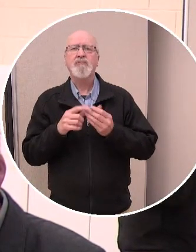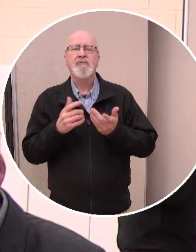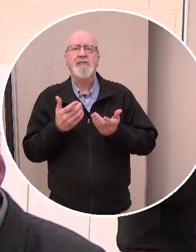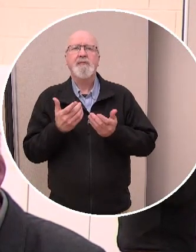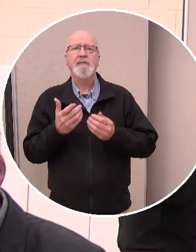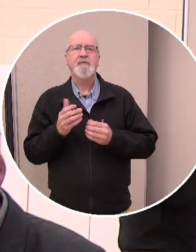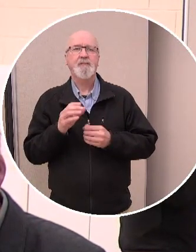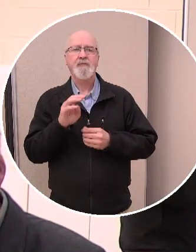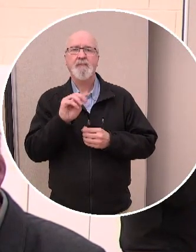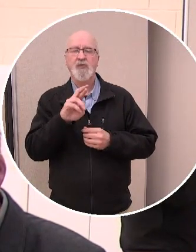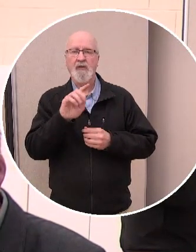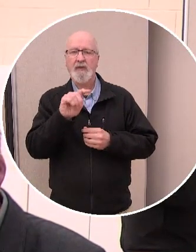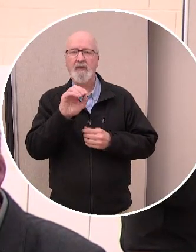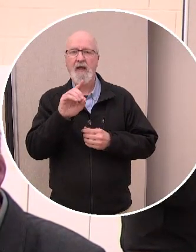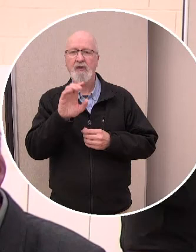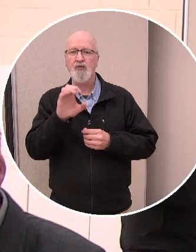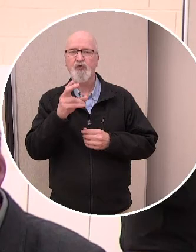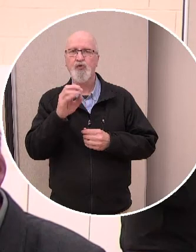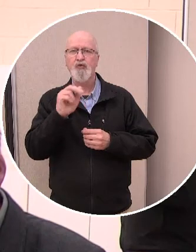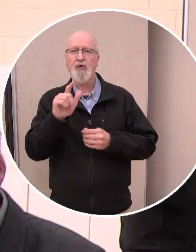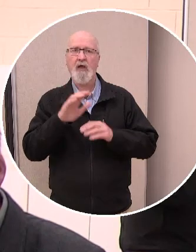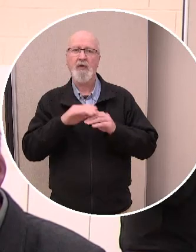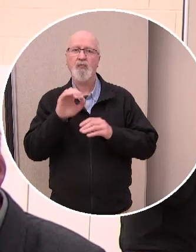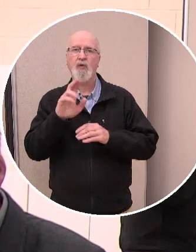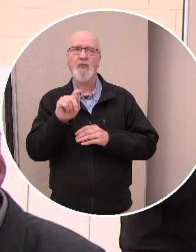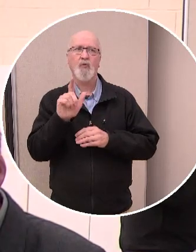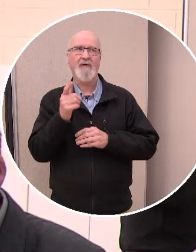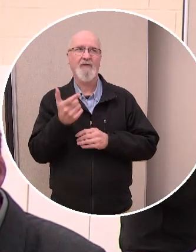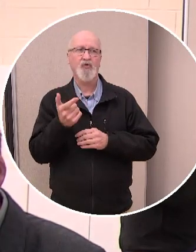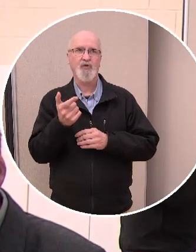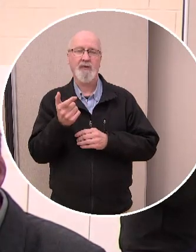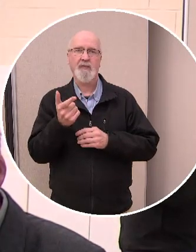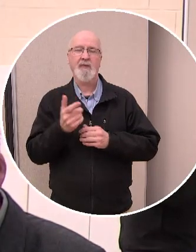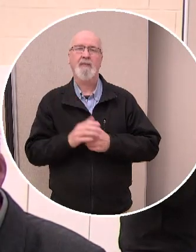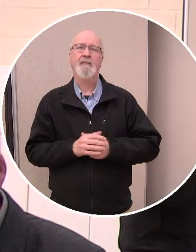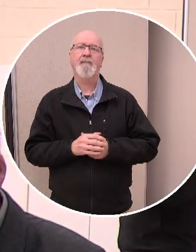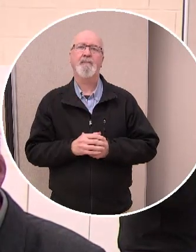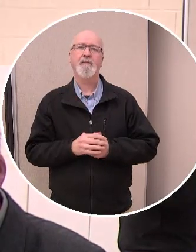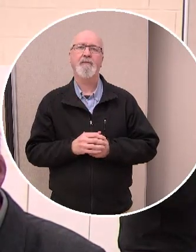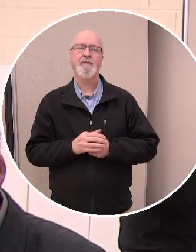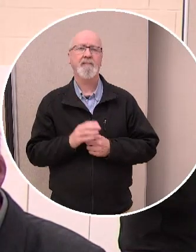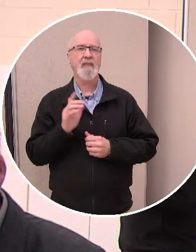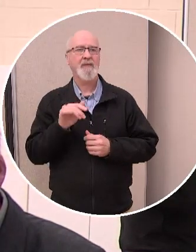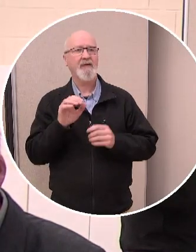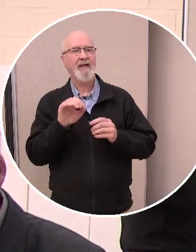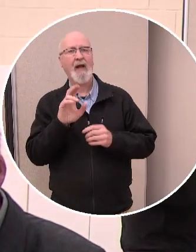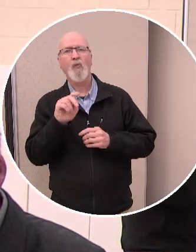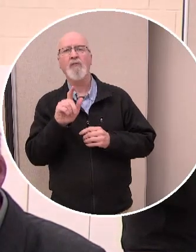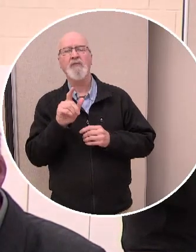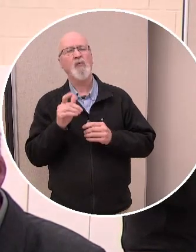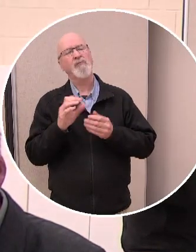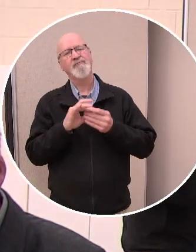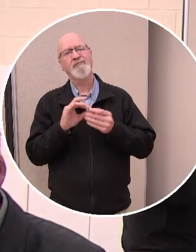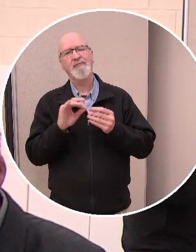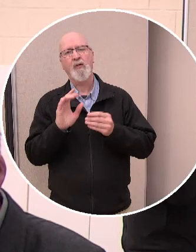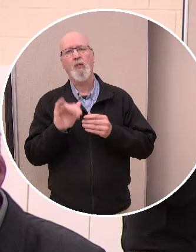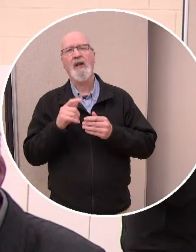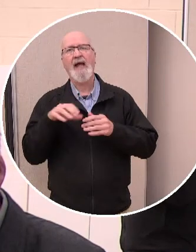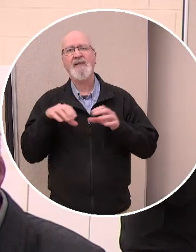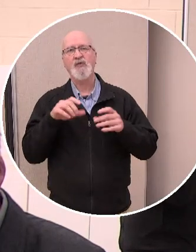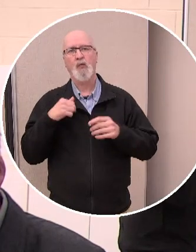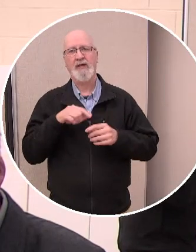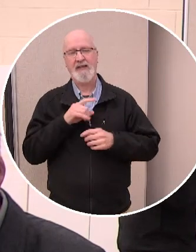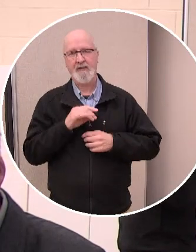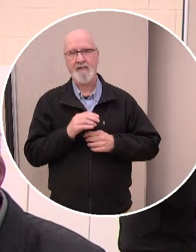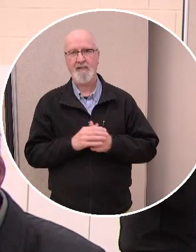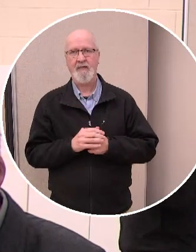to Mr. Todd Churchill on October 21st. There's a great outline of the activities that we've taken, and I think Kevin